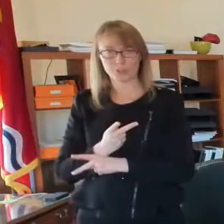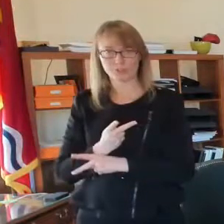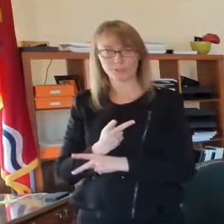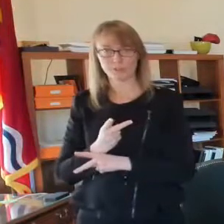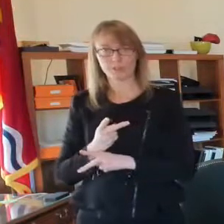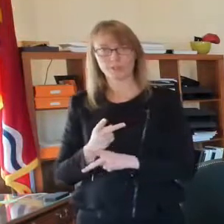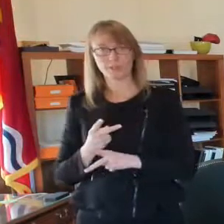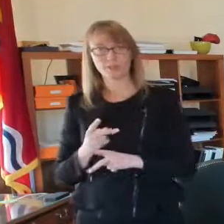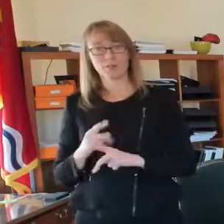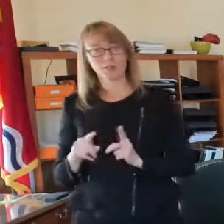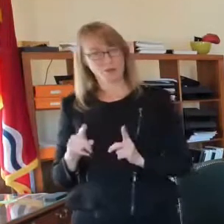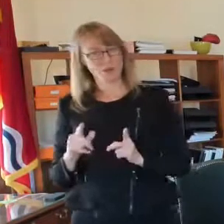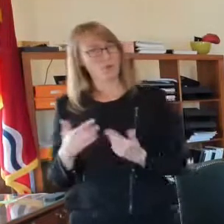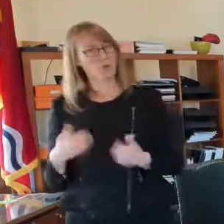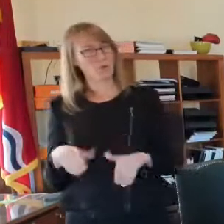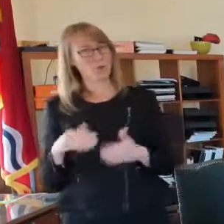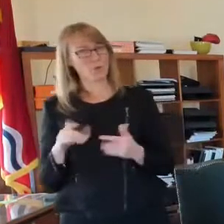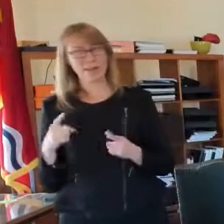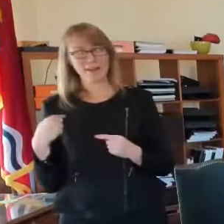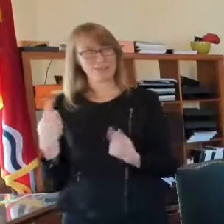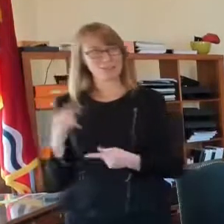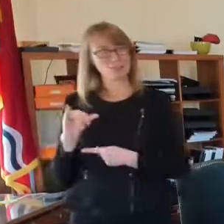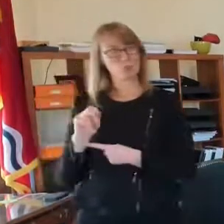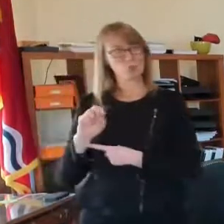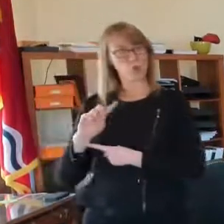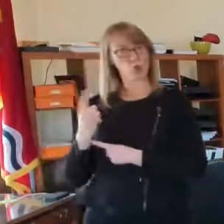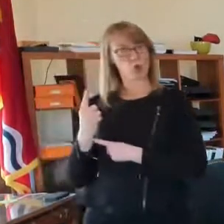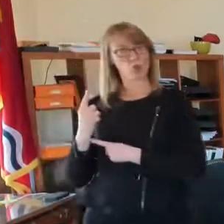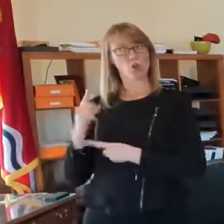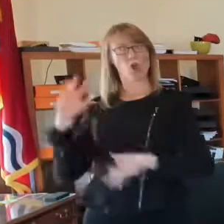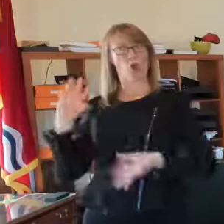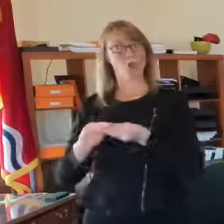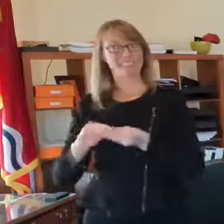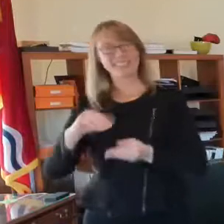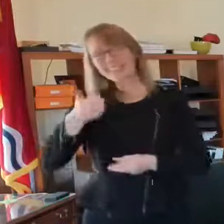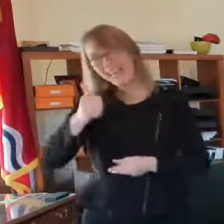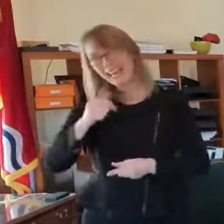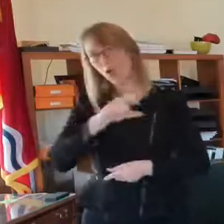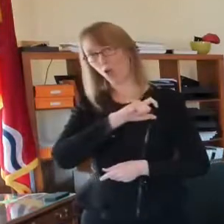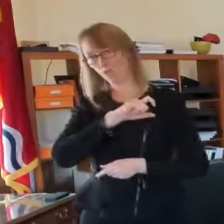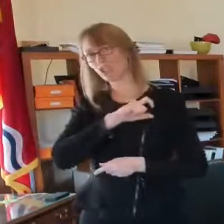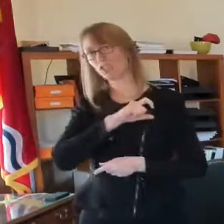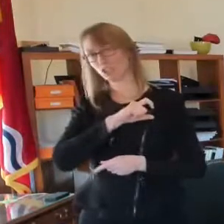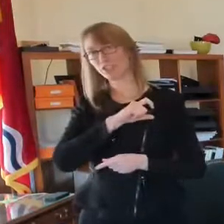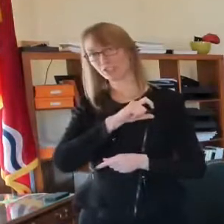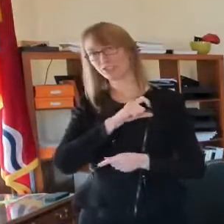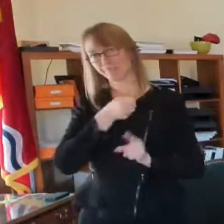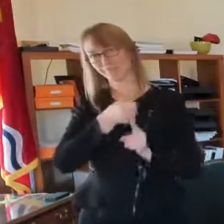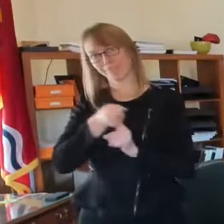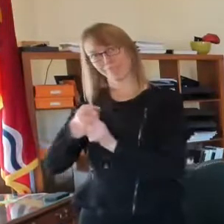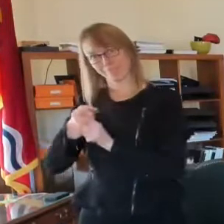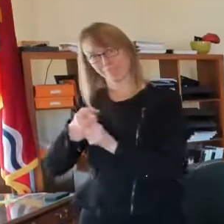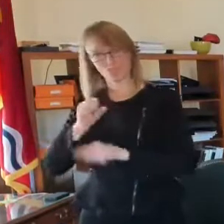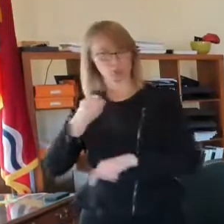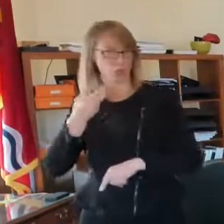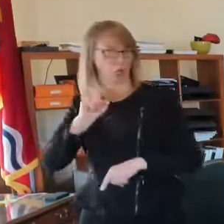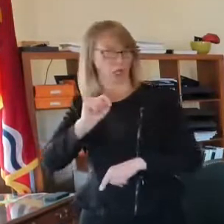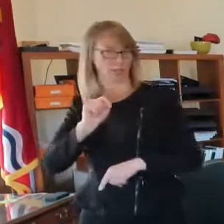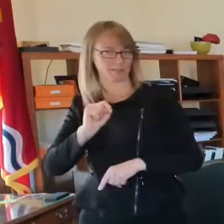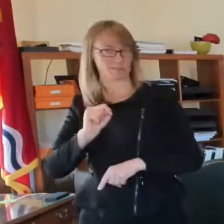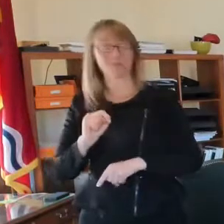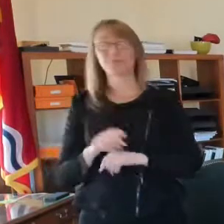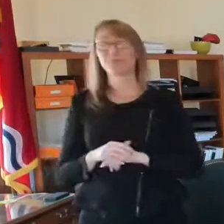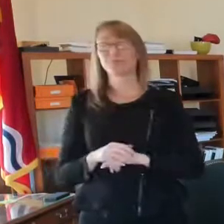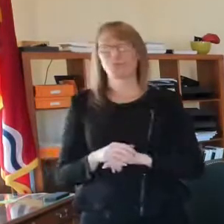10 officers shot since June 1st. And as you know, of course, we also had a retired